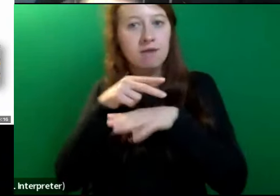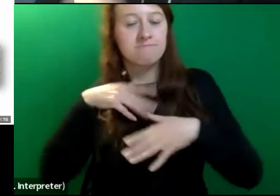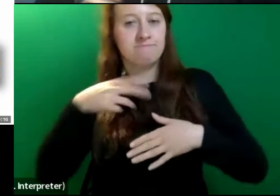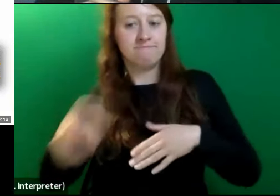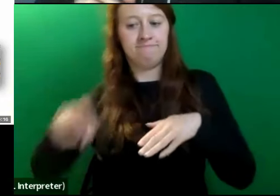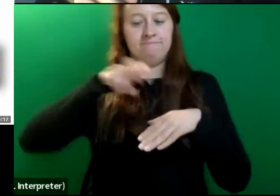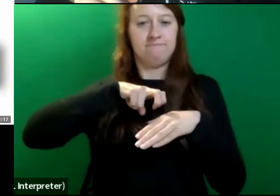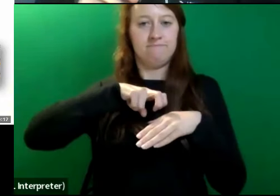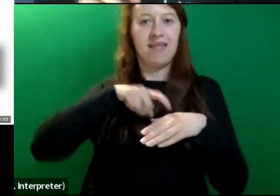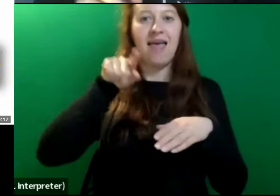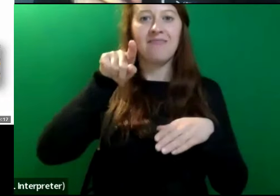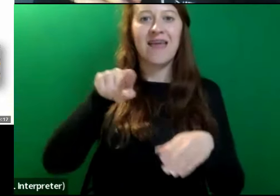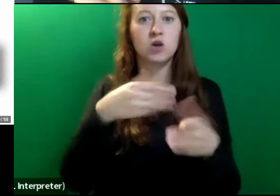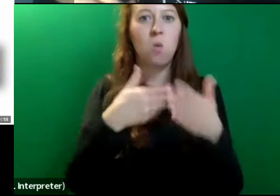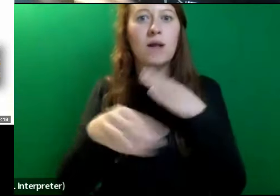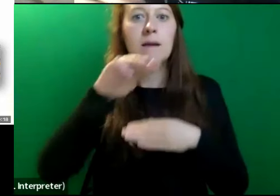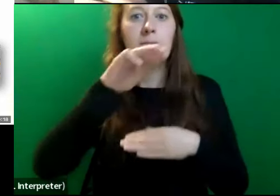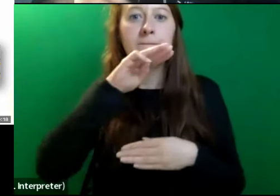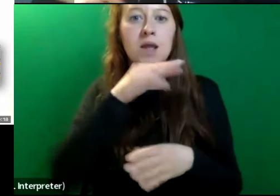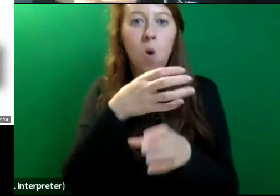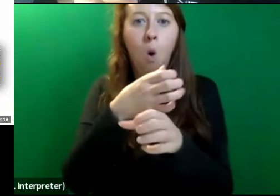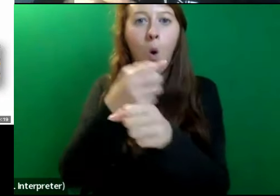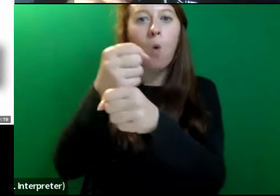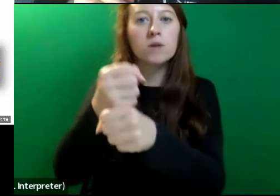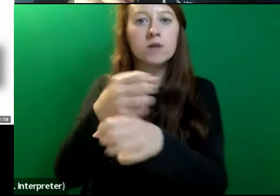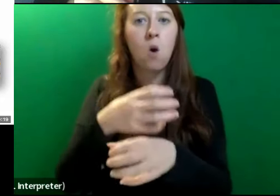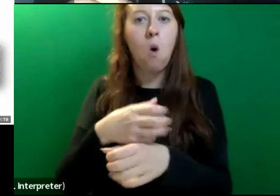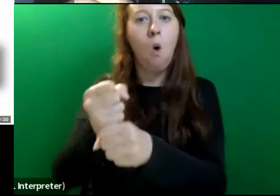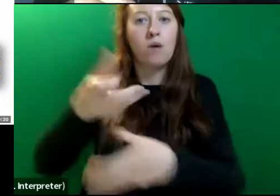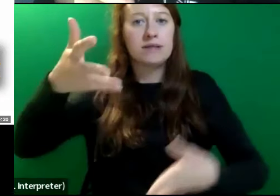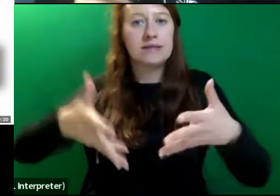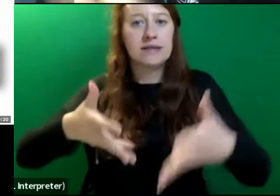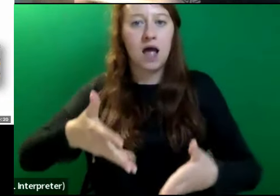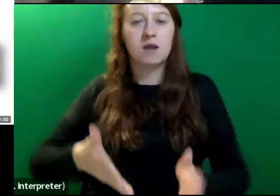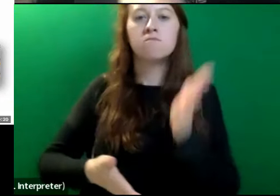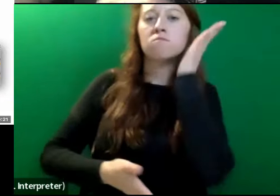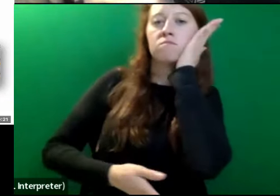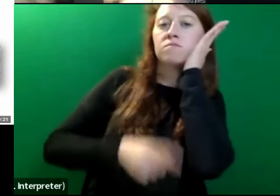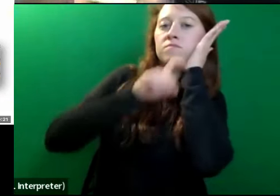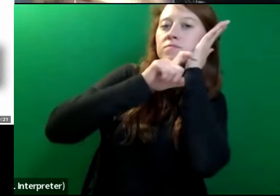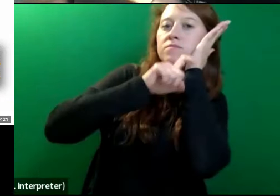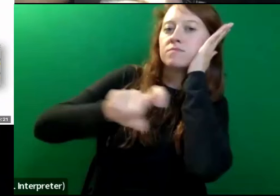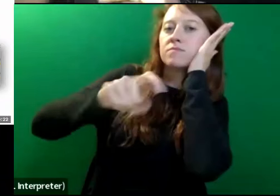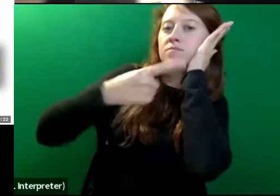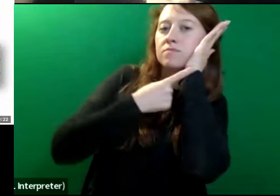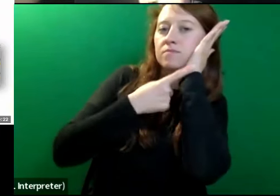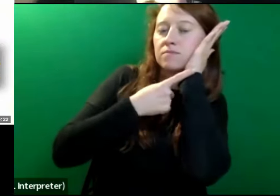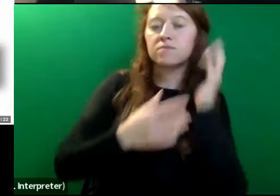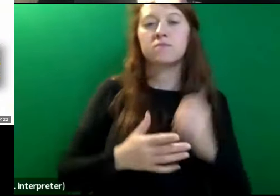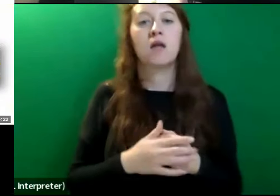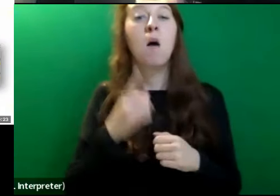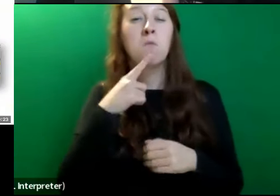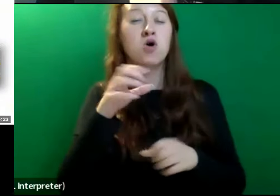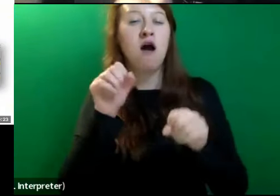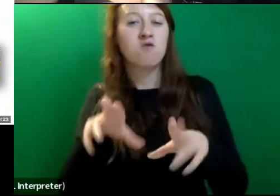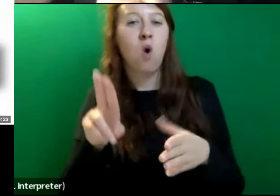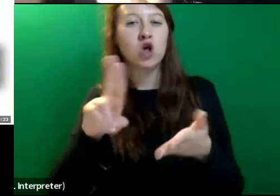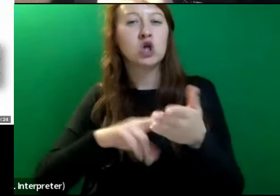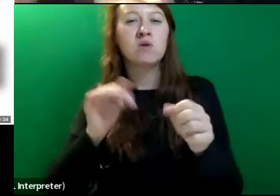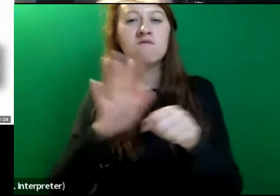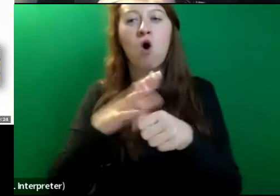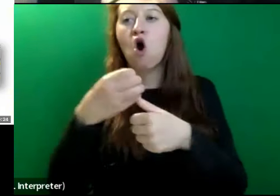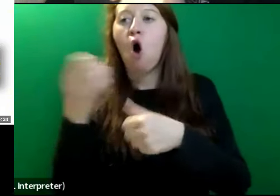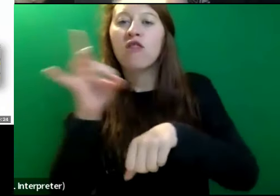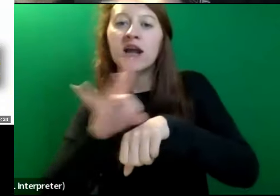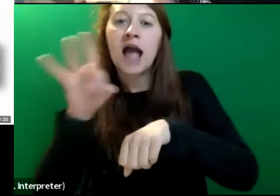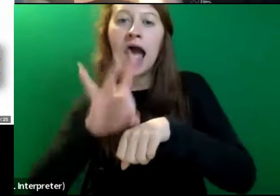for partitioning, in this case. But there's examples where hold signs are used for various other types of boys and so